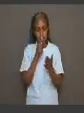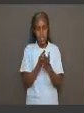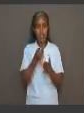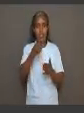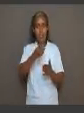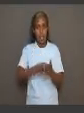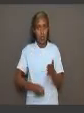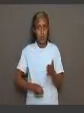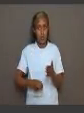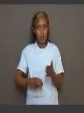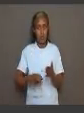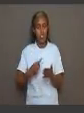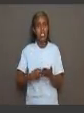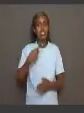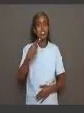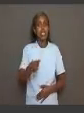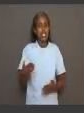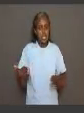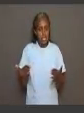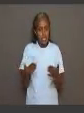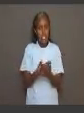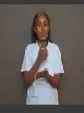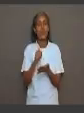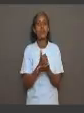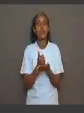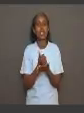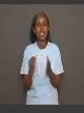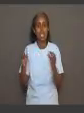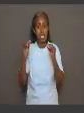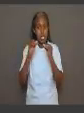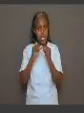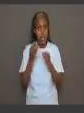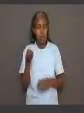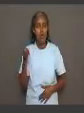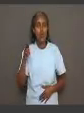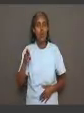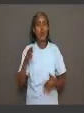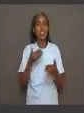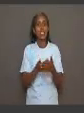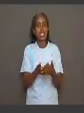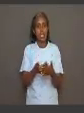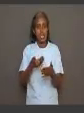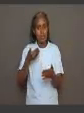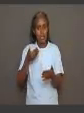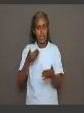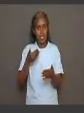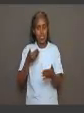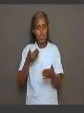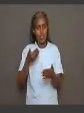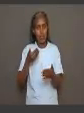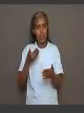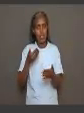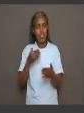value, then the new mean is the sum or the difference of